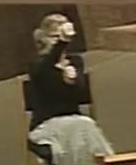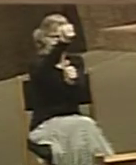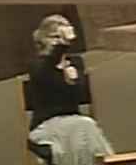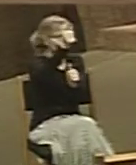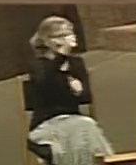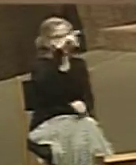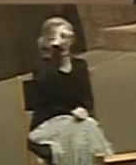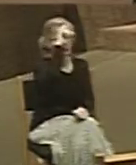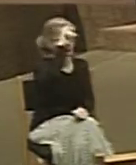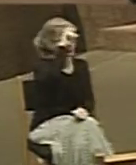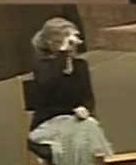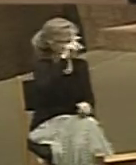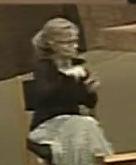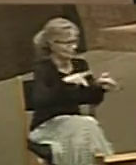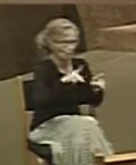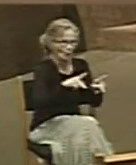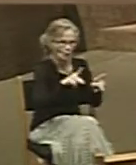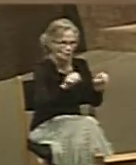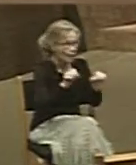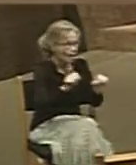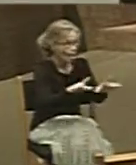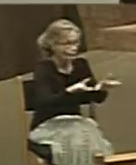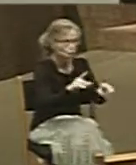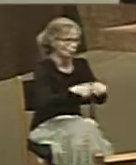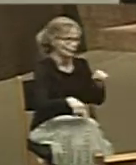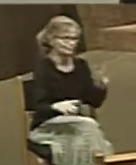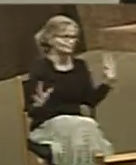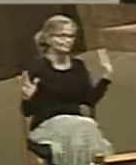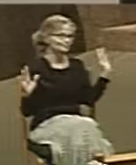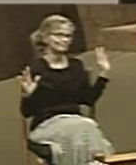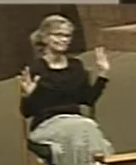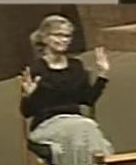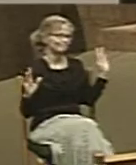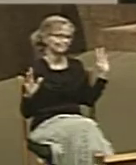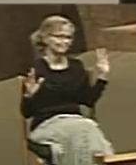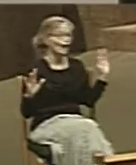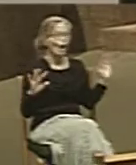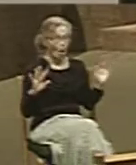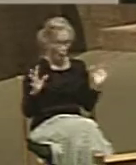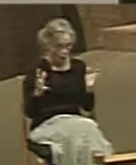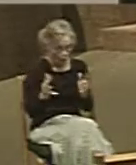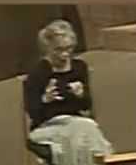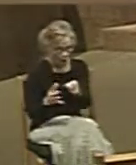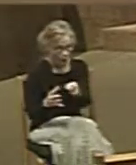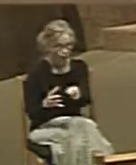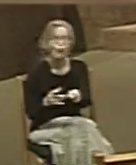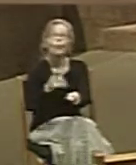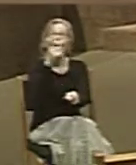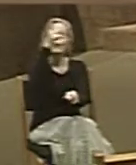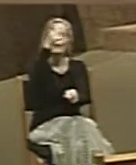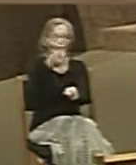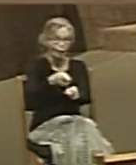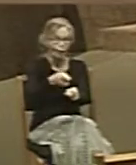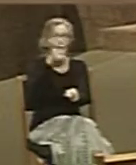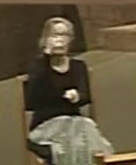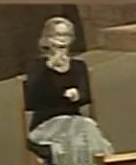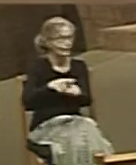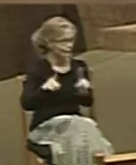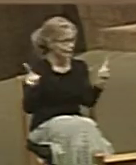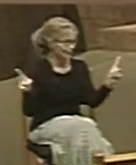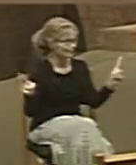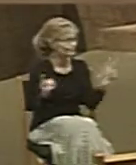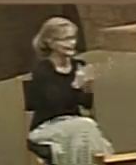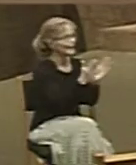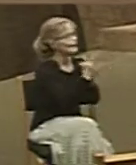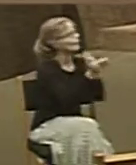of God in us that they can't do, that's what arrests their attention and makes them understand there's something different. Clap